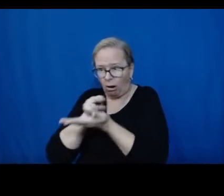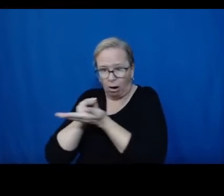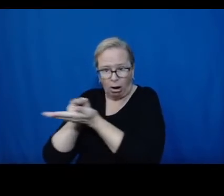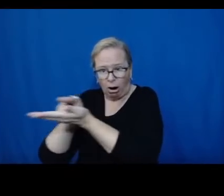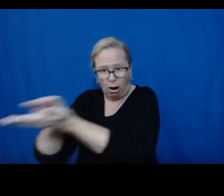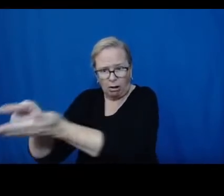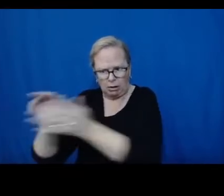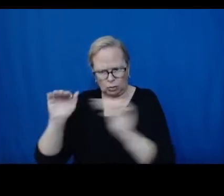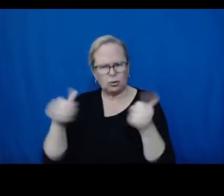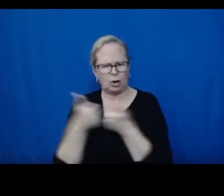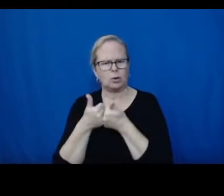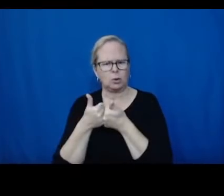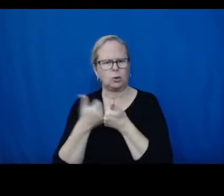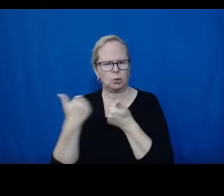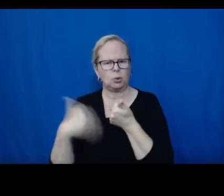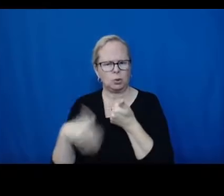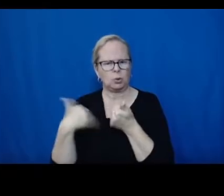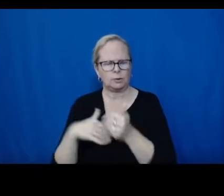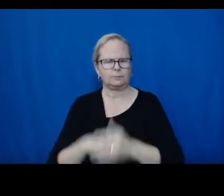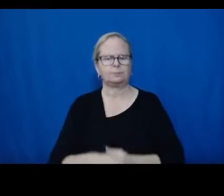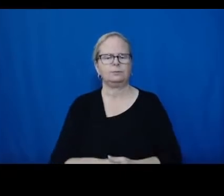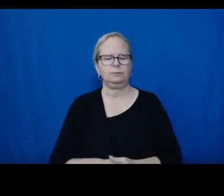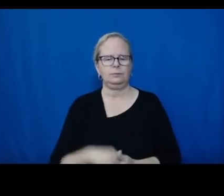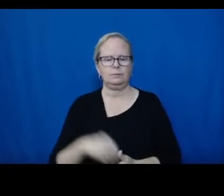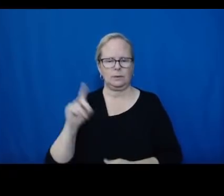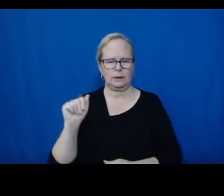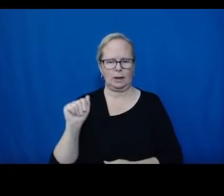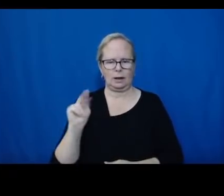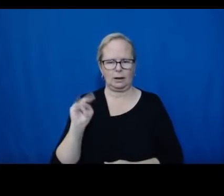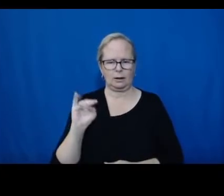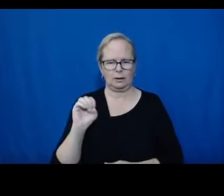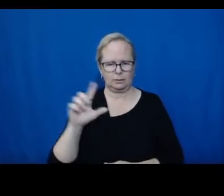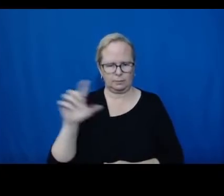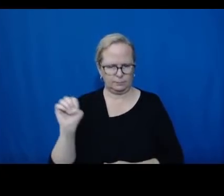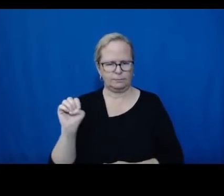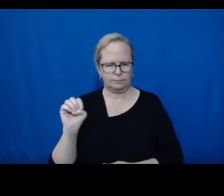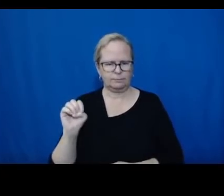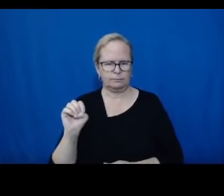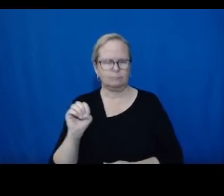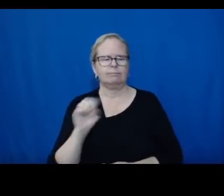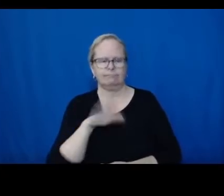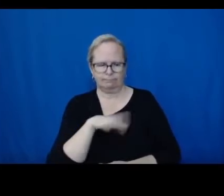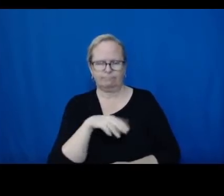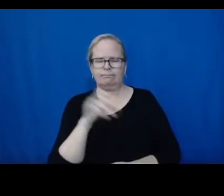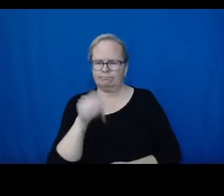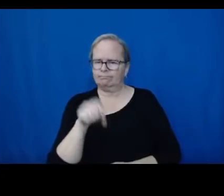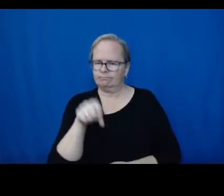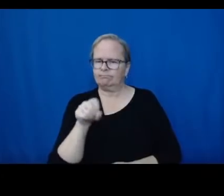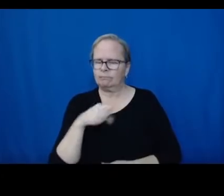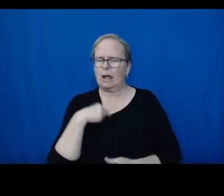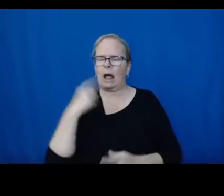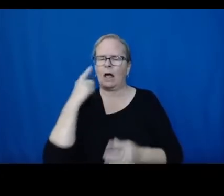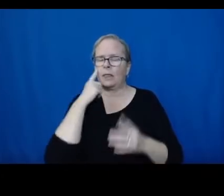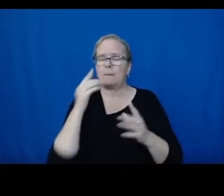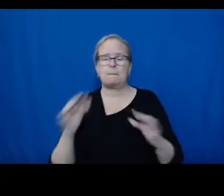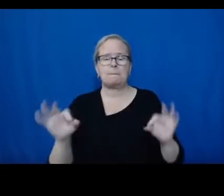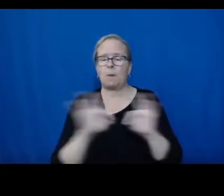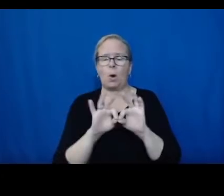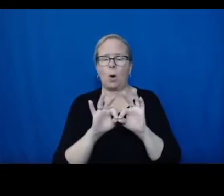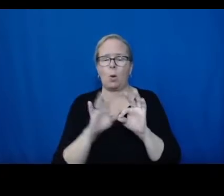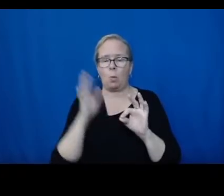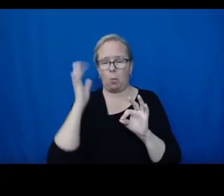Yeah, I mean, I think it's important to understand the context of particularly smaller rural hospitals. And